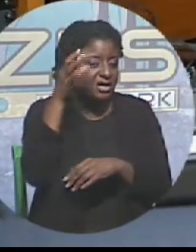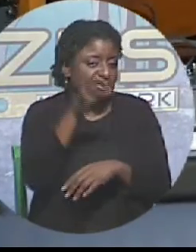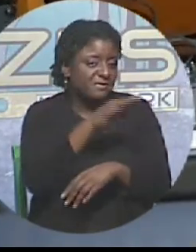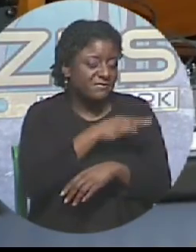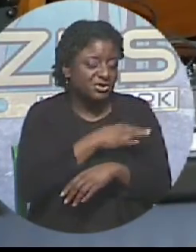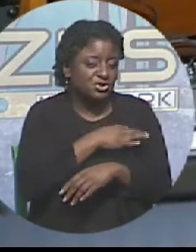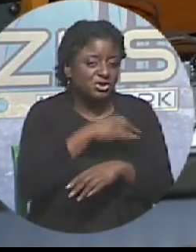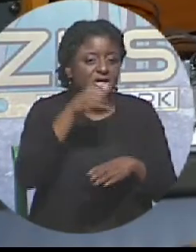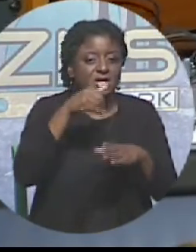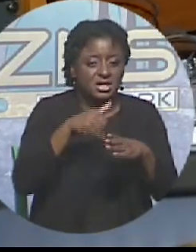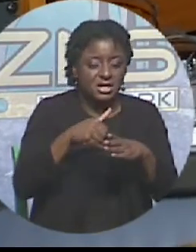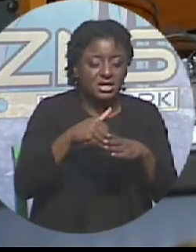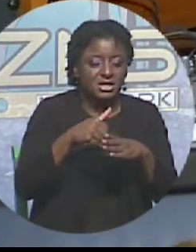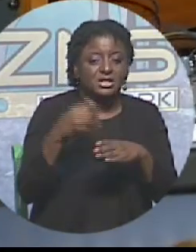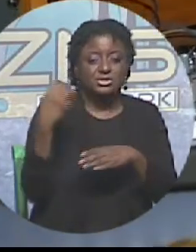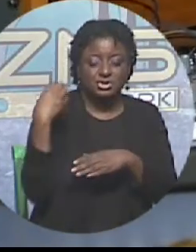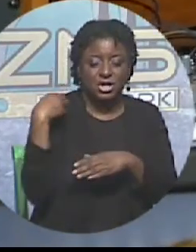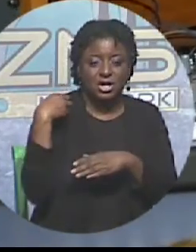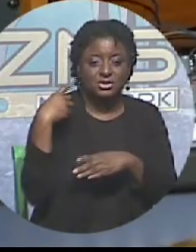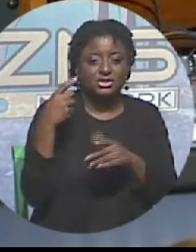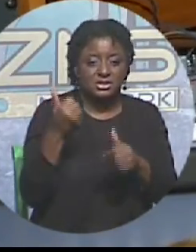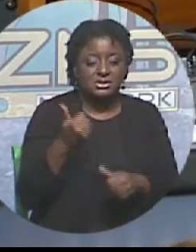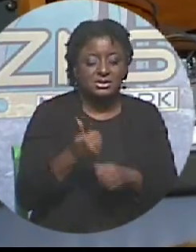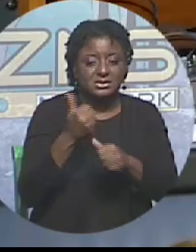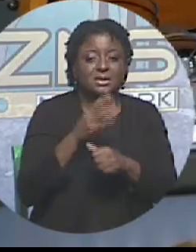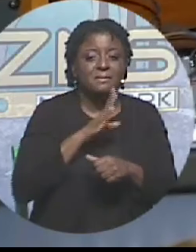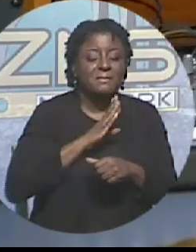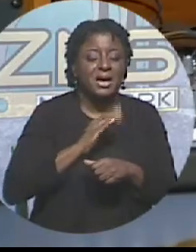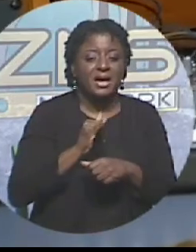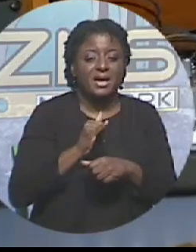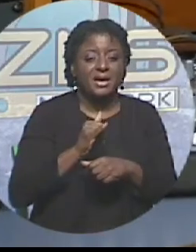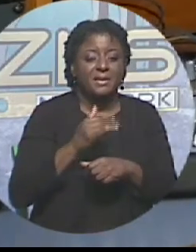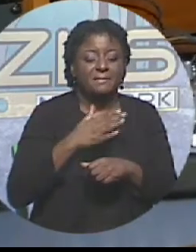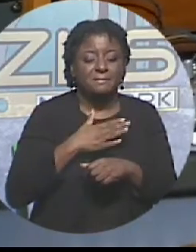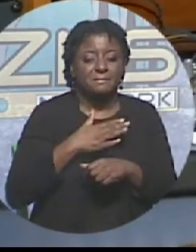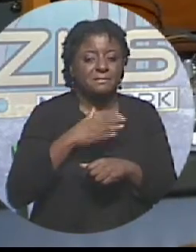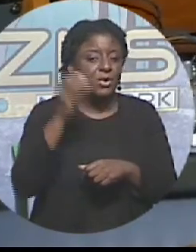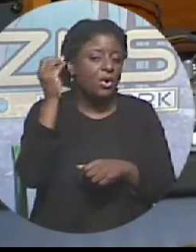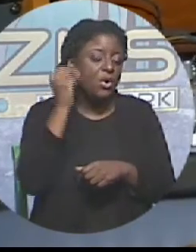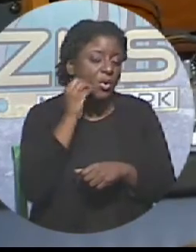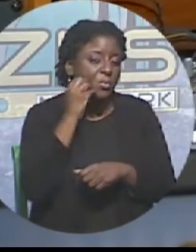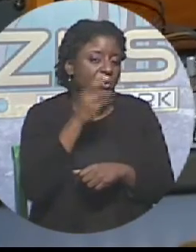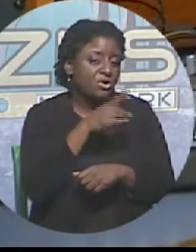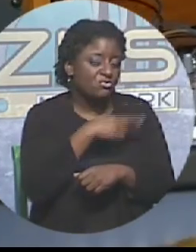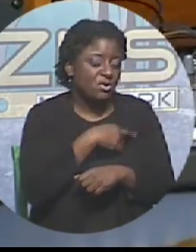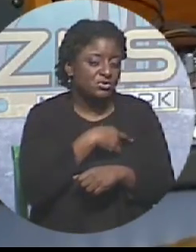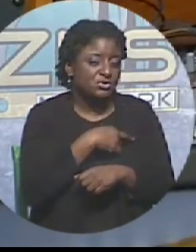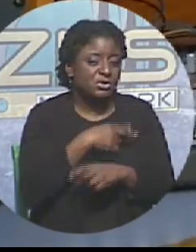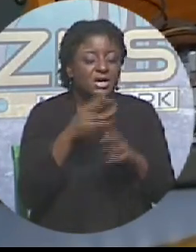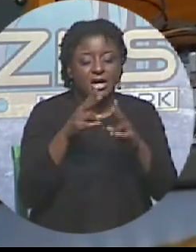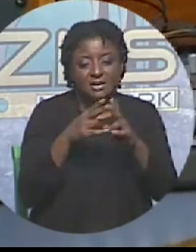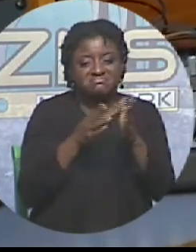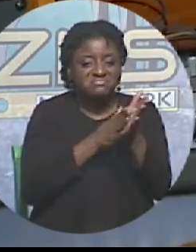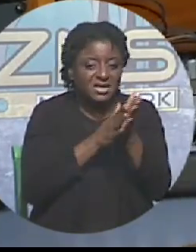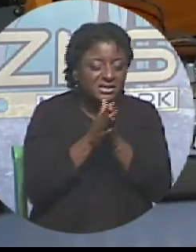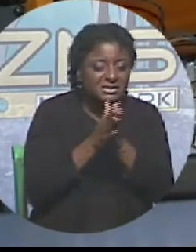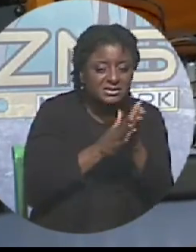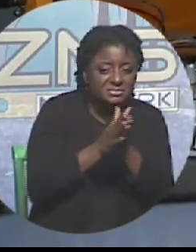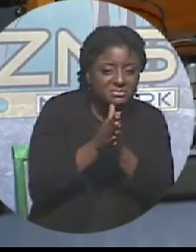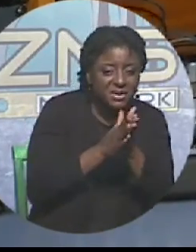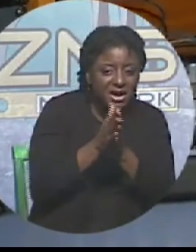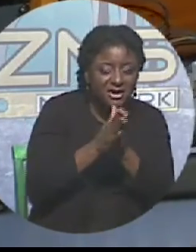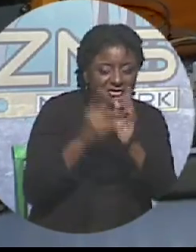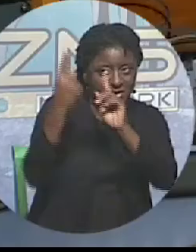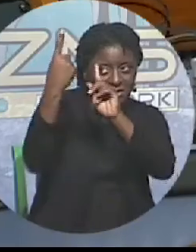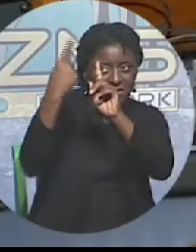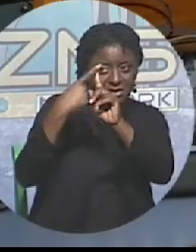team. He'll be assisted by my better half, Opal Roach. She's a very aspiring volleyball player. She's going to